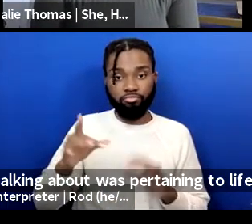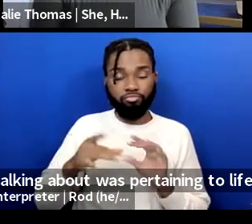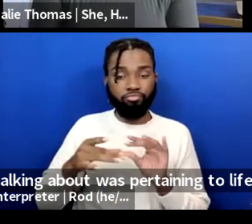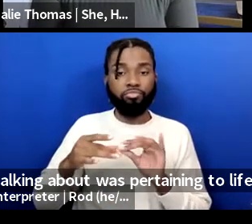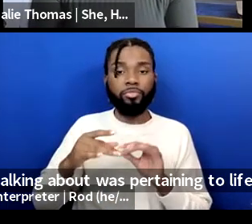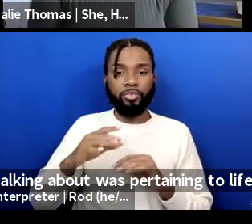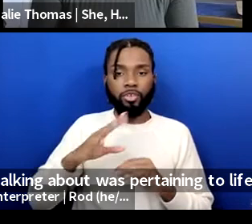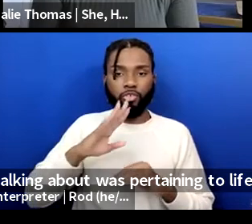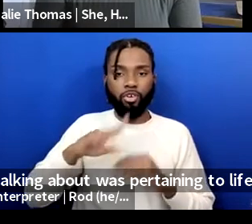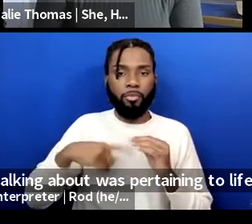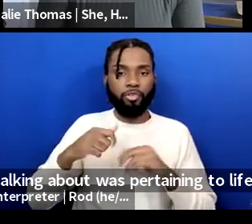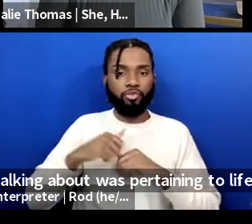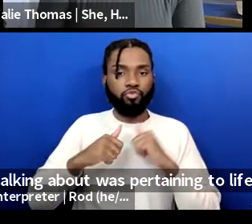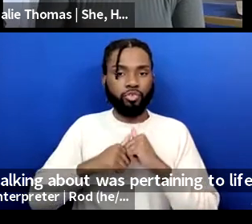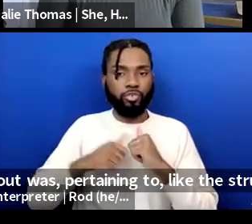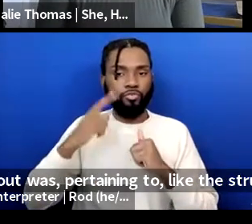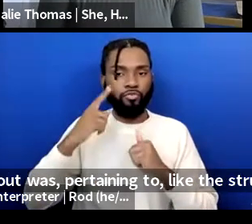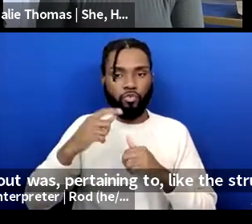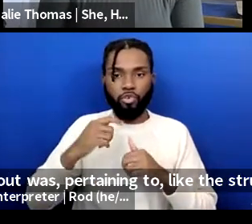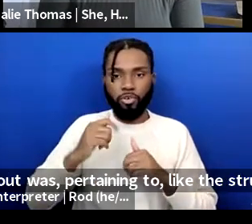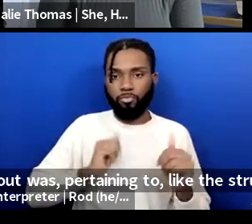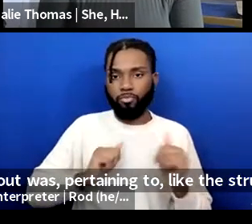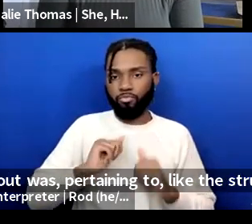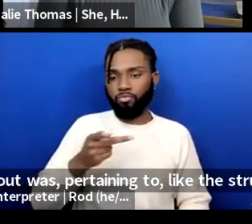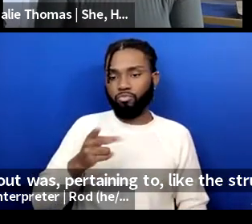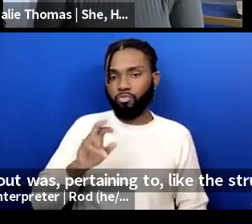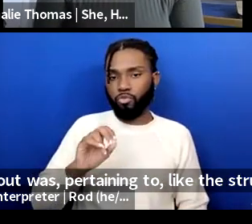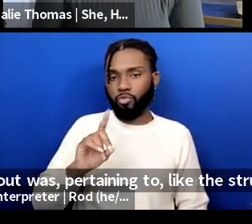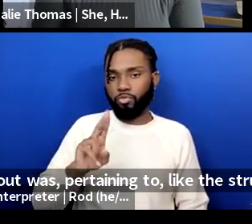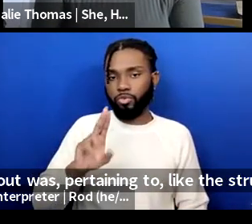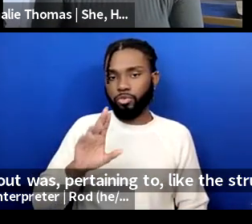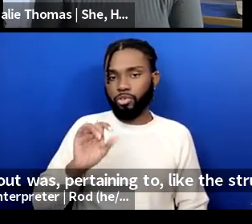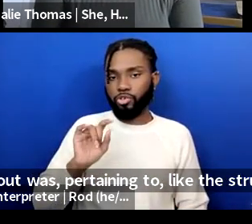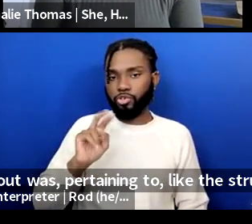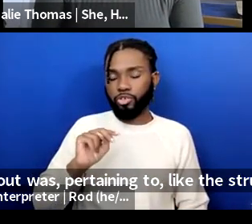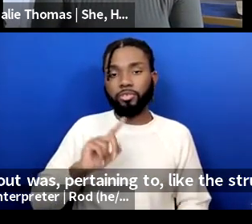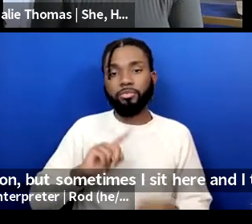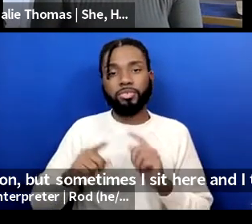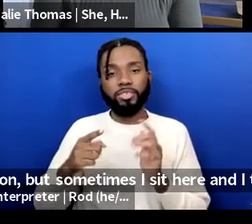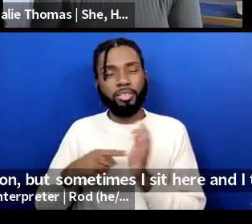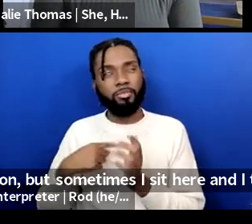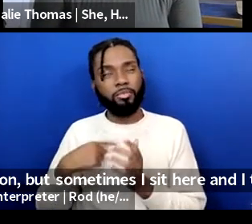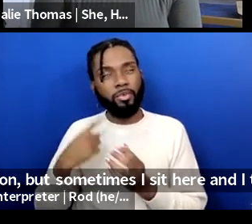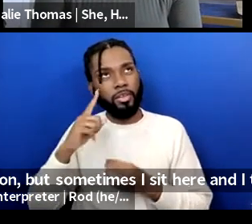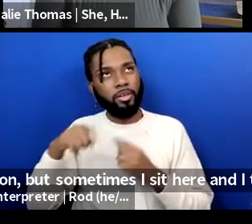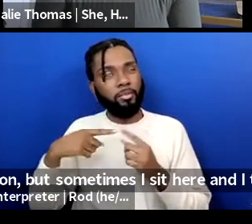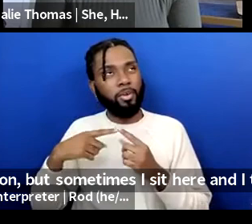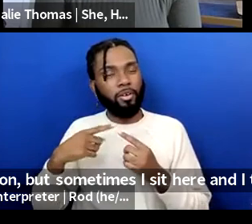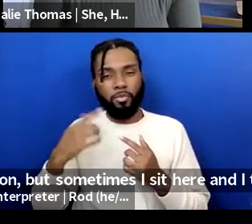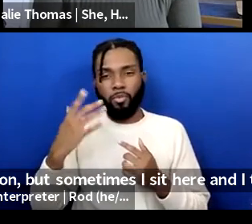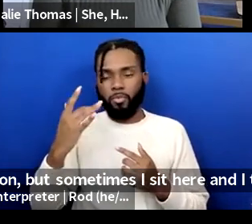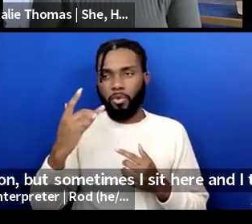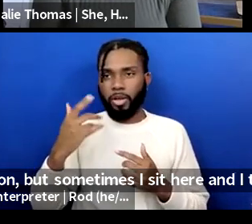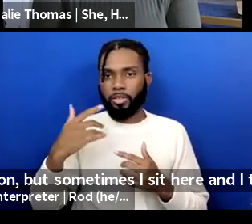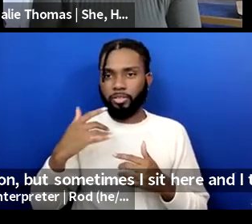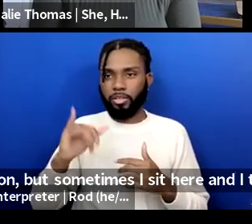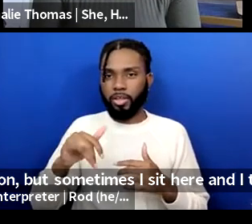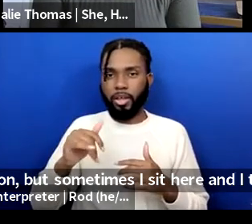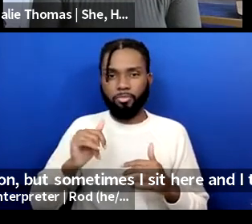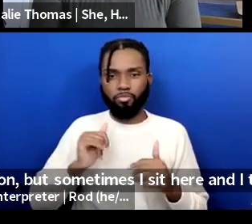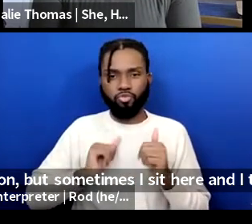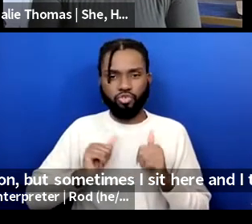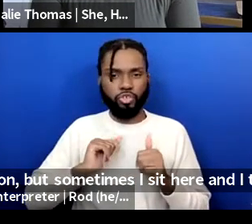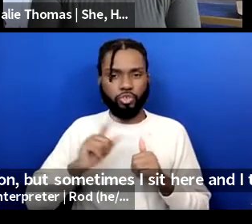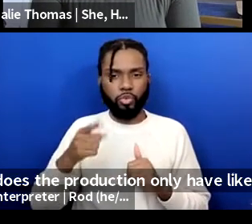of a production. But sometimes I sit here and I think, why does the production only have like